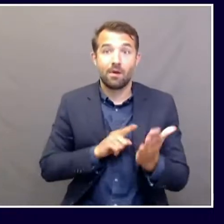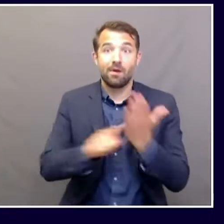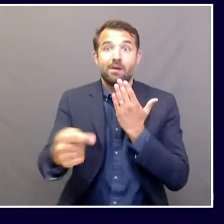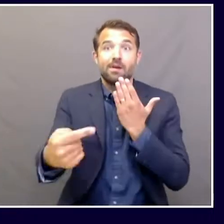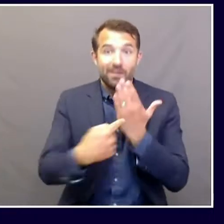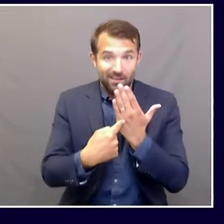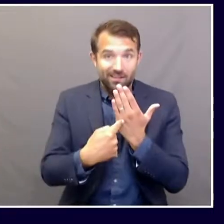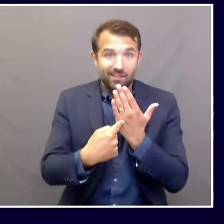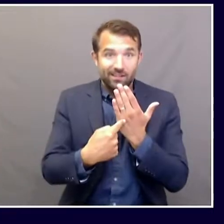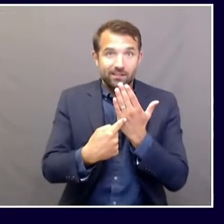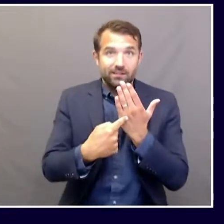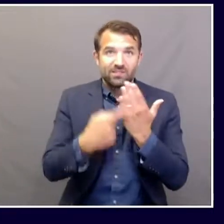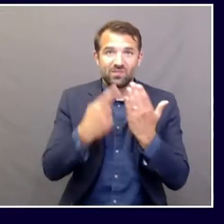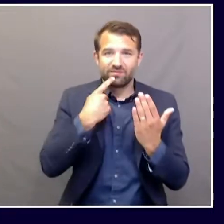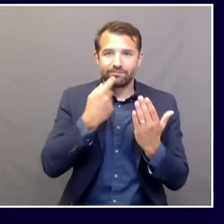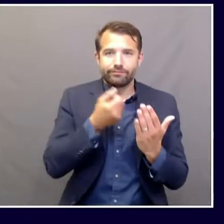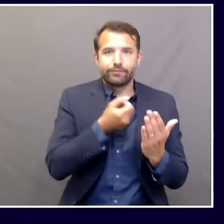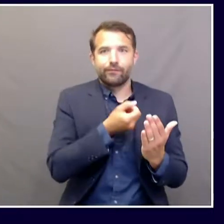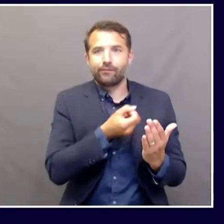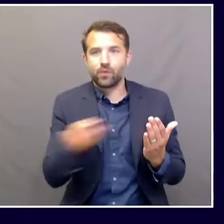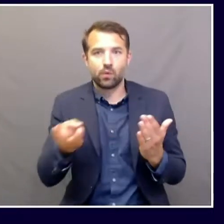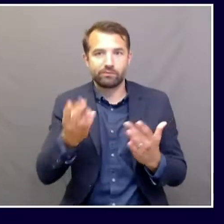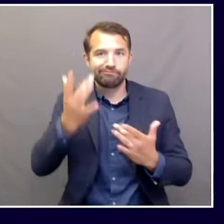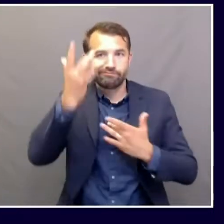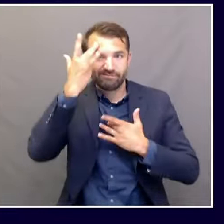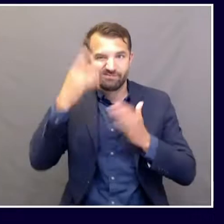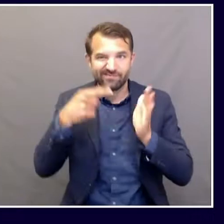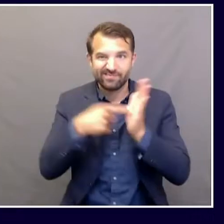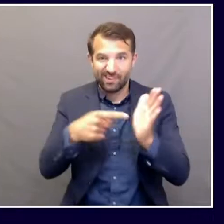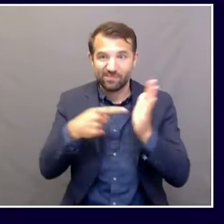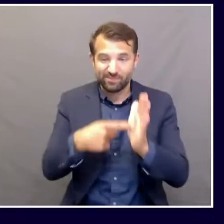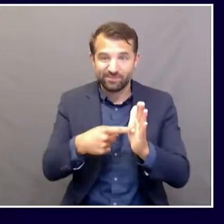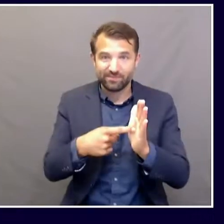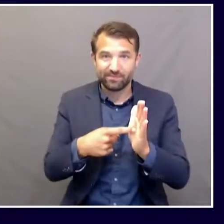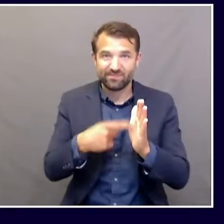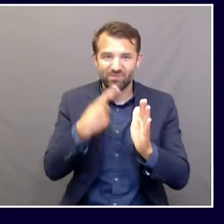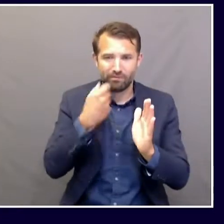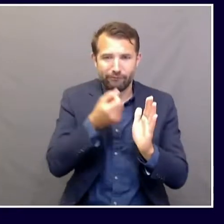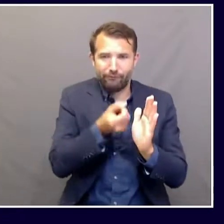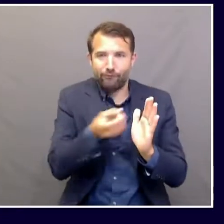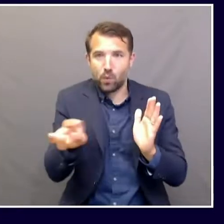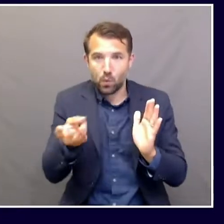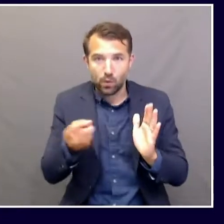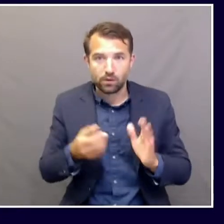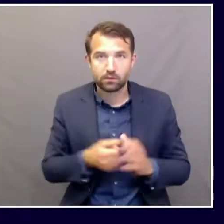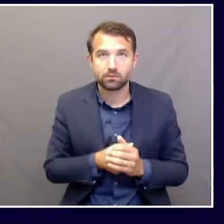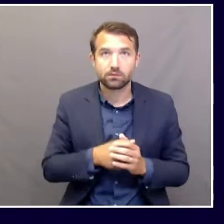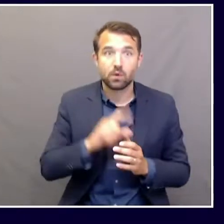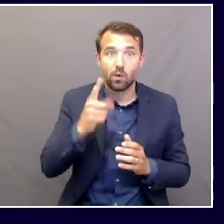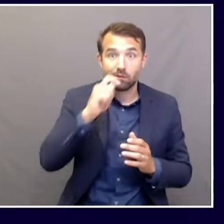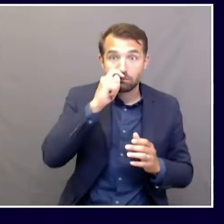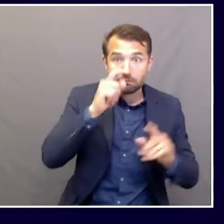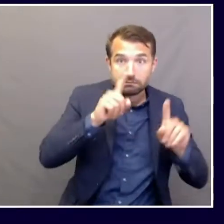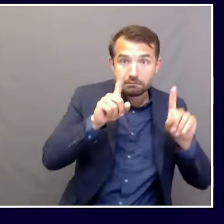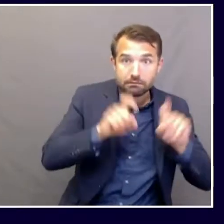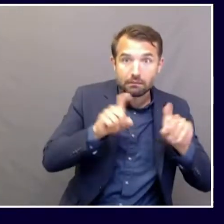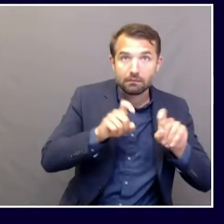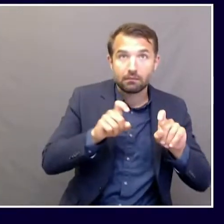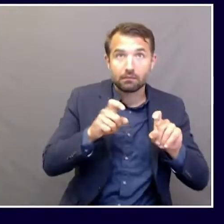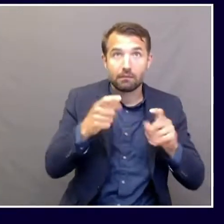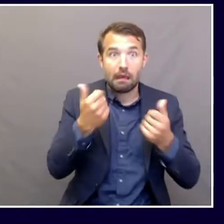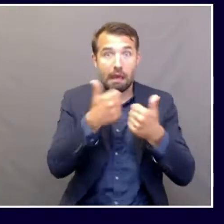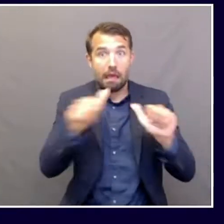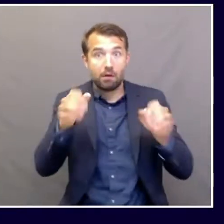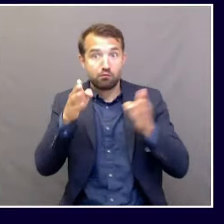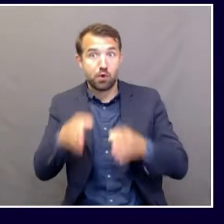is lower than the average, but they have symptoms. They go and get tested as one should if they got symptoms. And lo and behold, they've